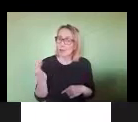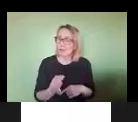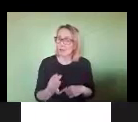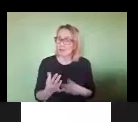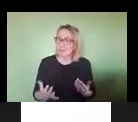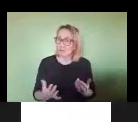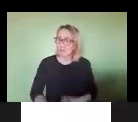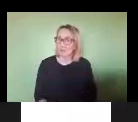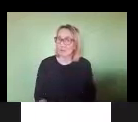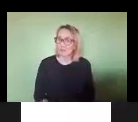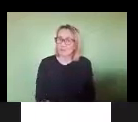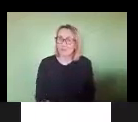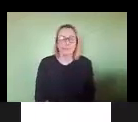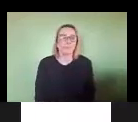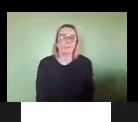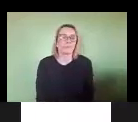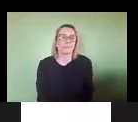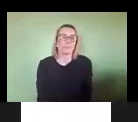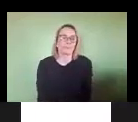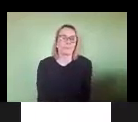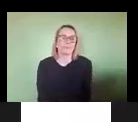questions for Audrey?